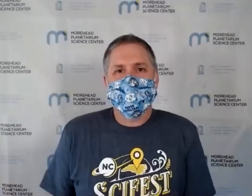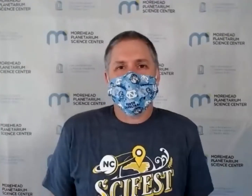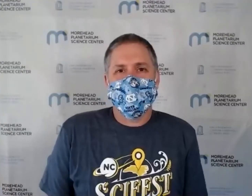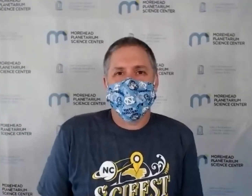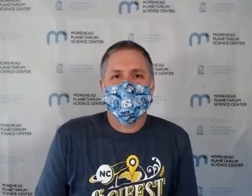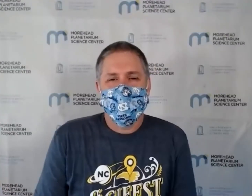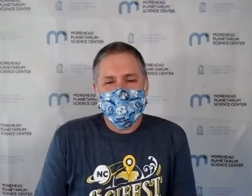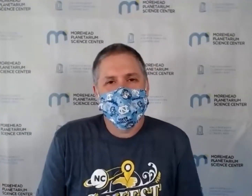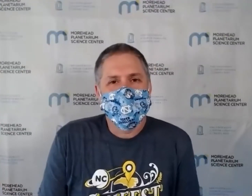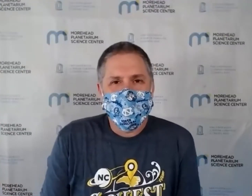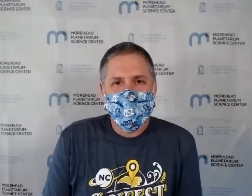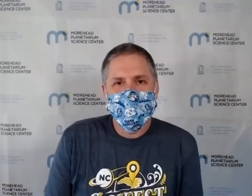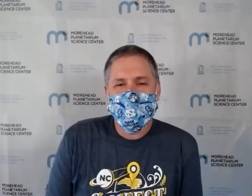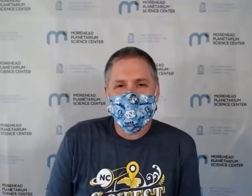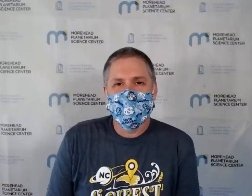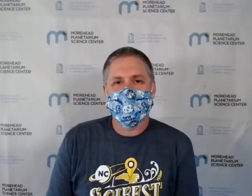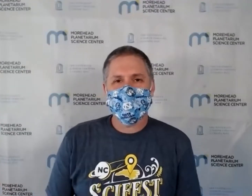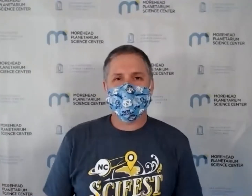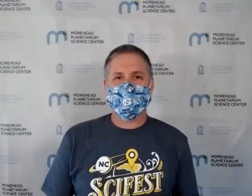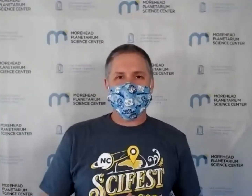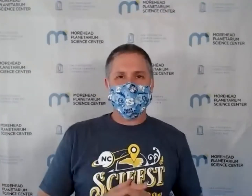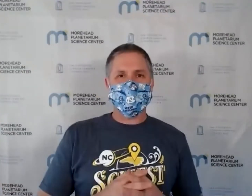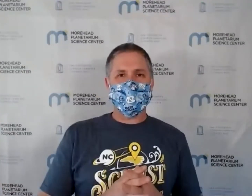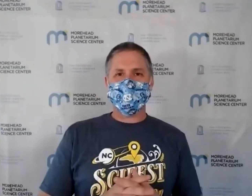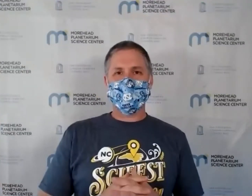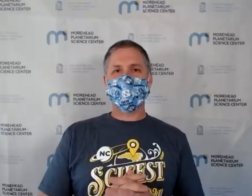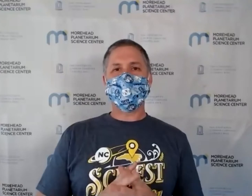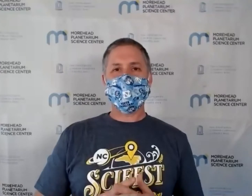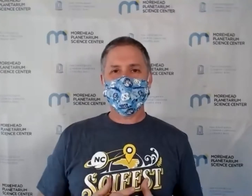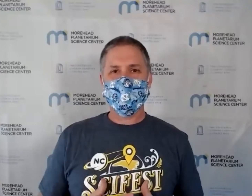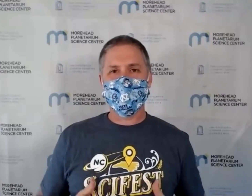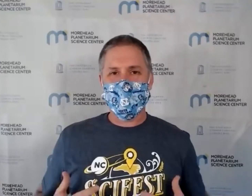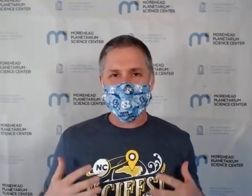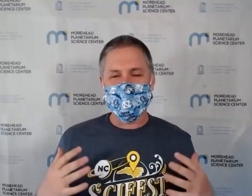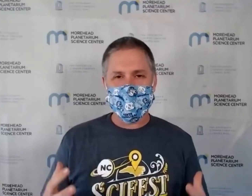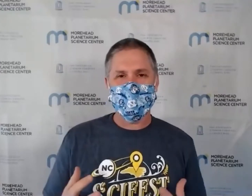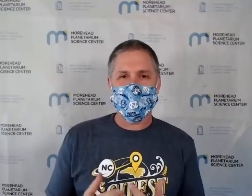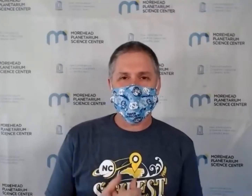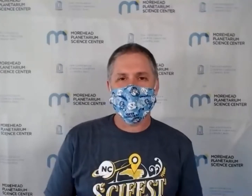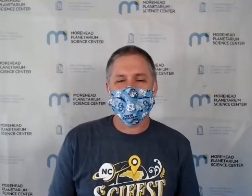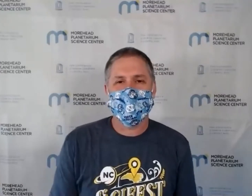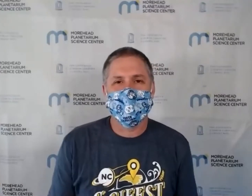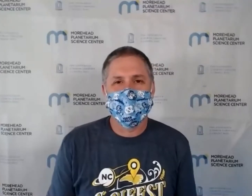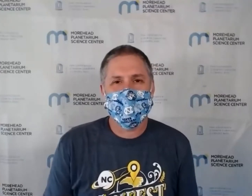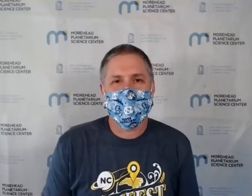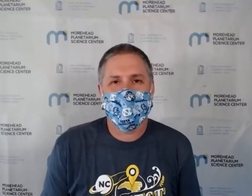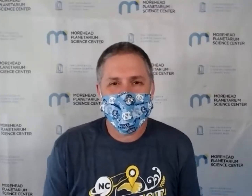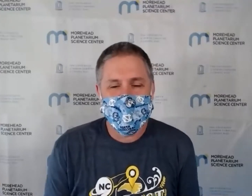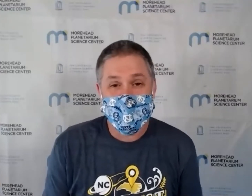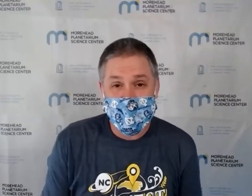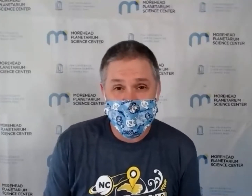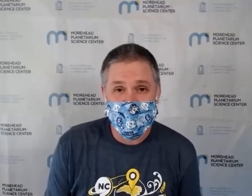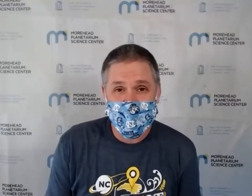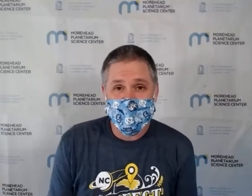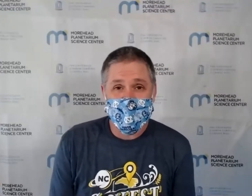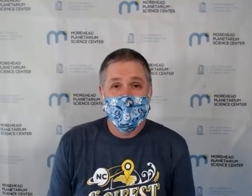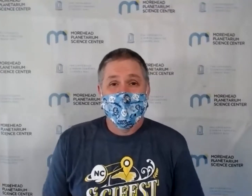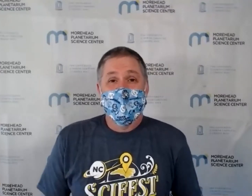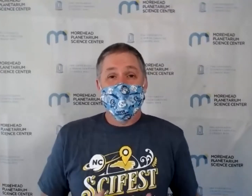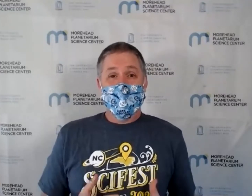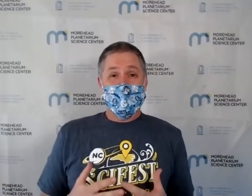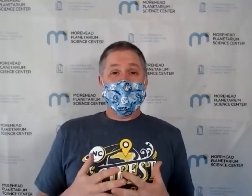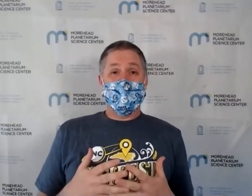Good afternoon, everyone. Welcome to the UNC Virtual Science Expo. My name is Jonathan Frederick. I'm the director of the North Carolina Science